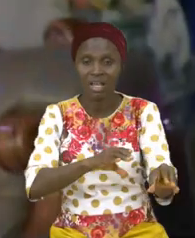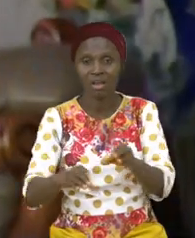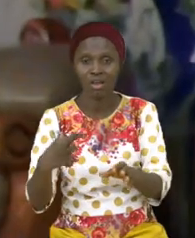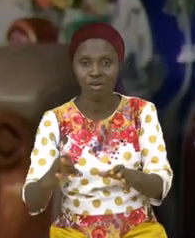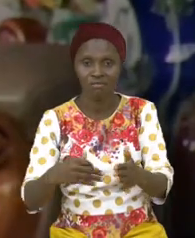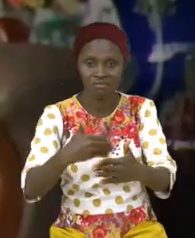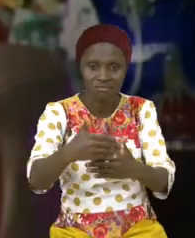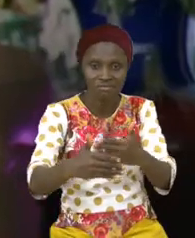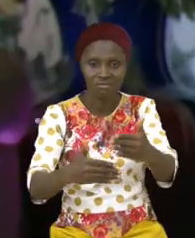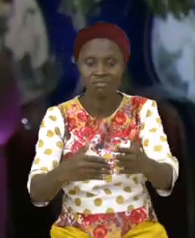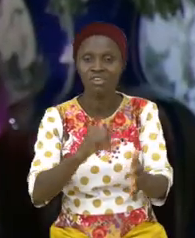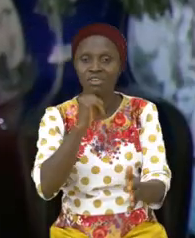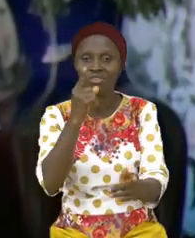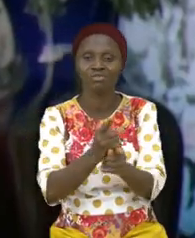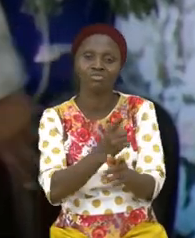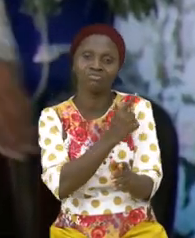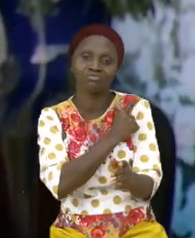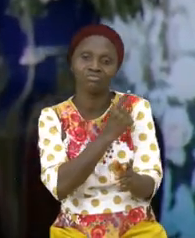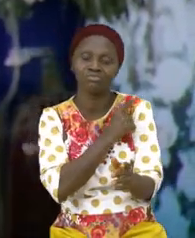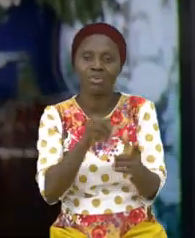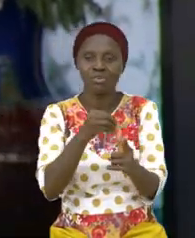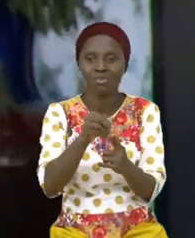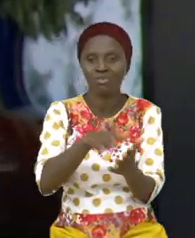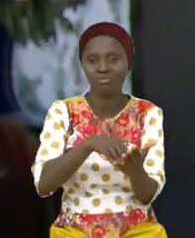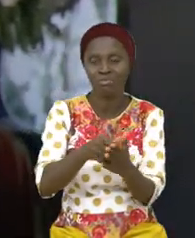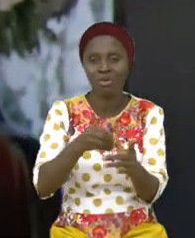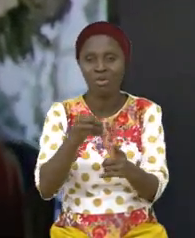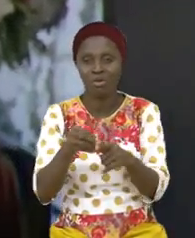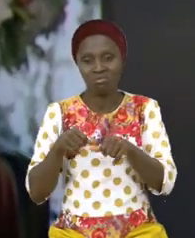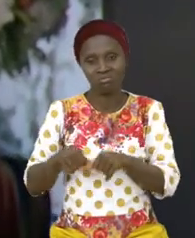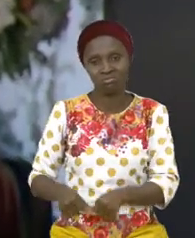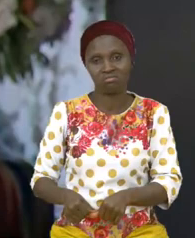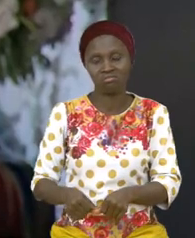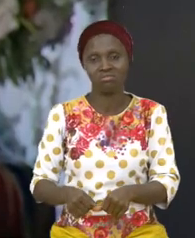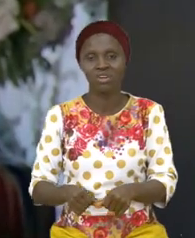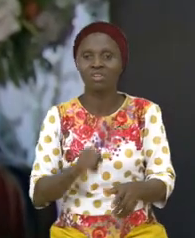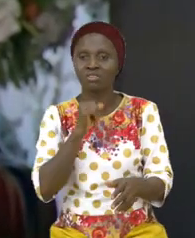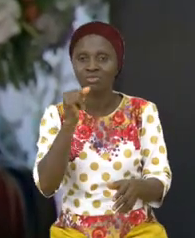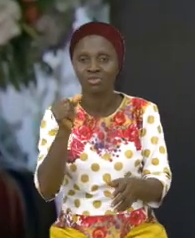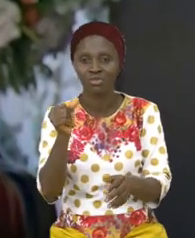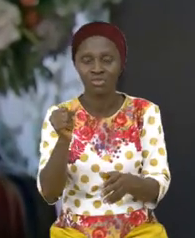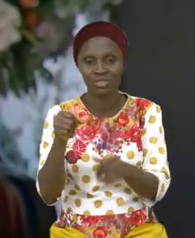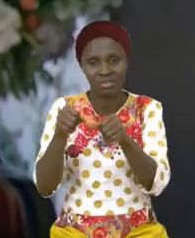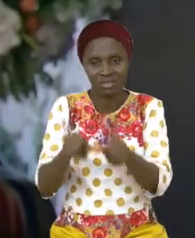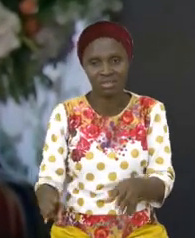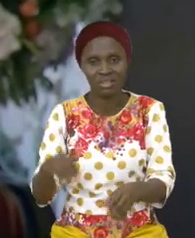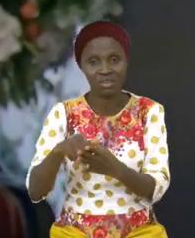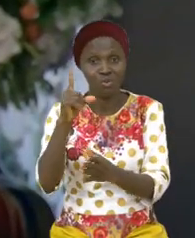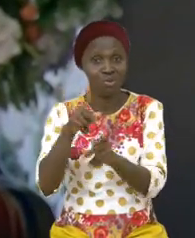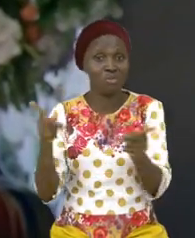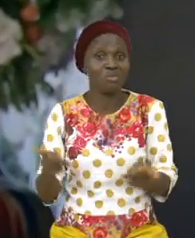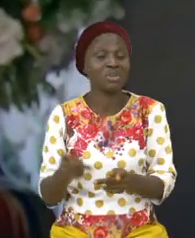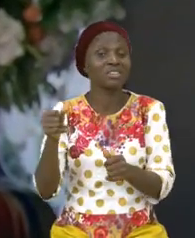are not just idle. You are not stagnant. You are not staying in one place.